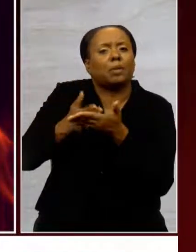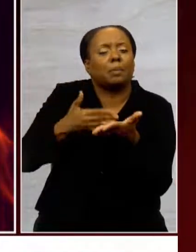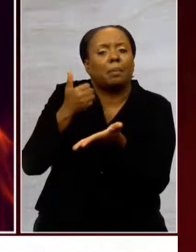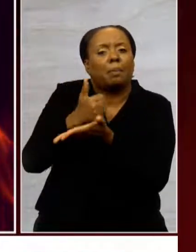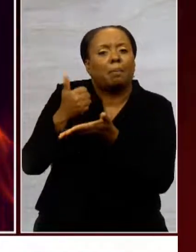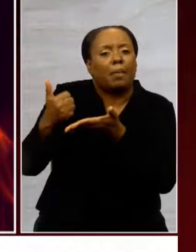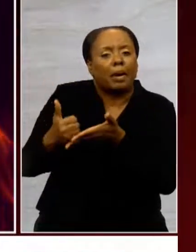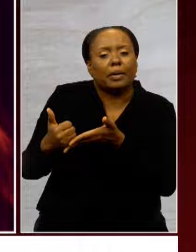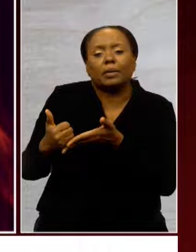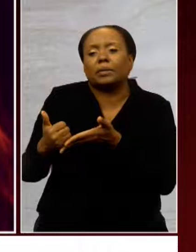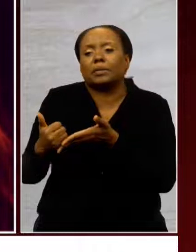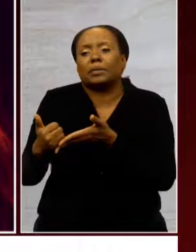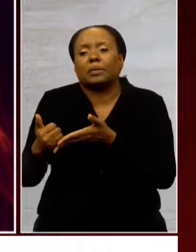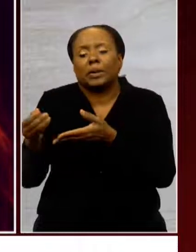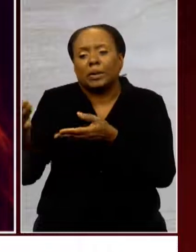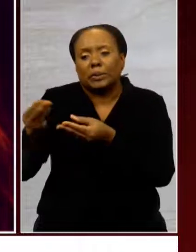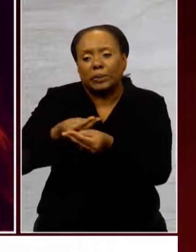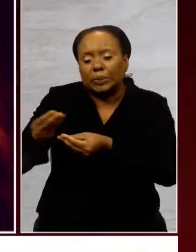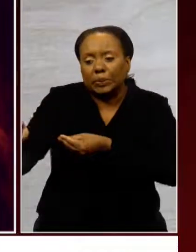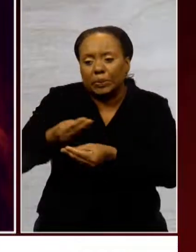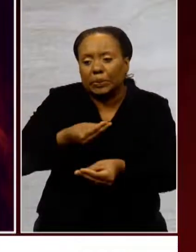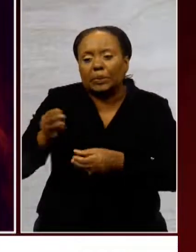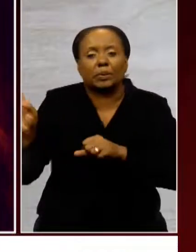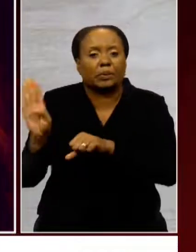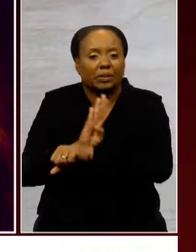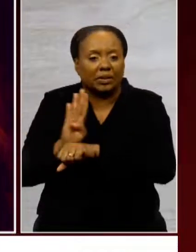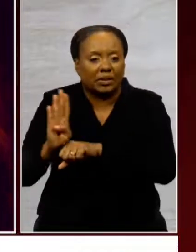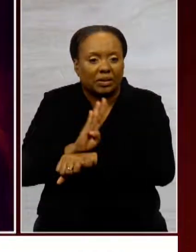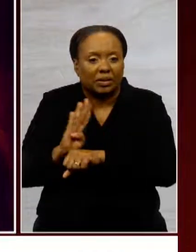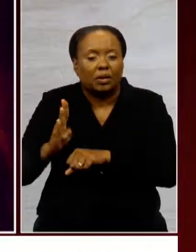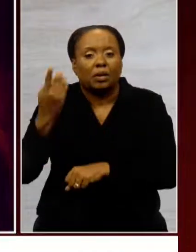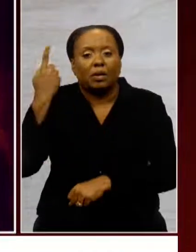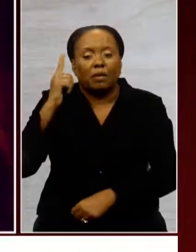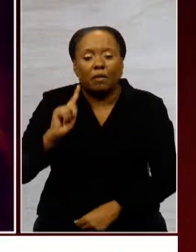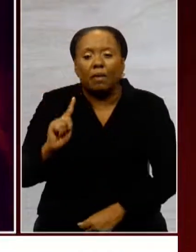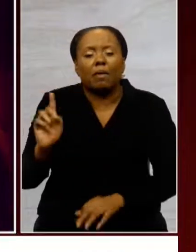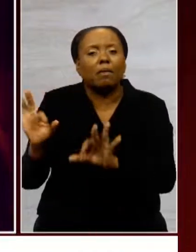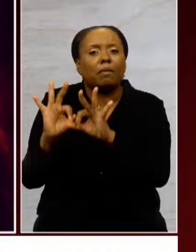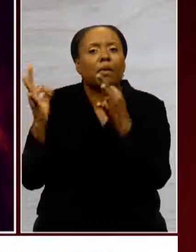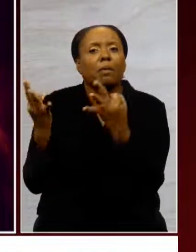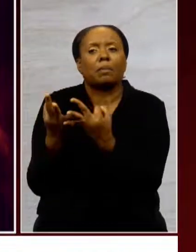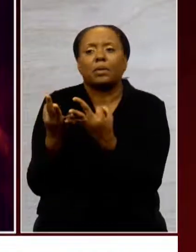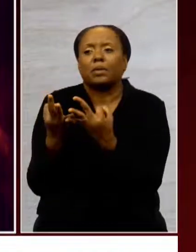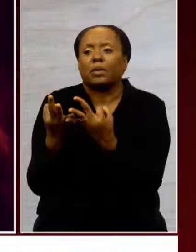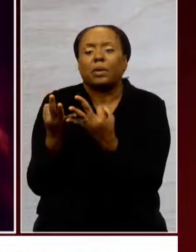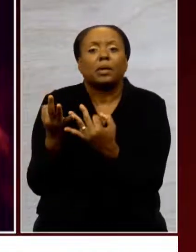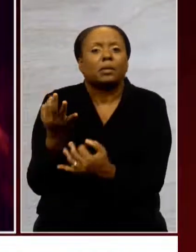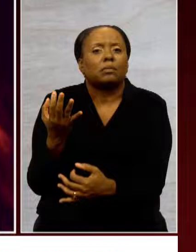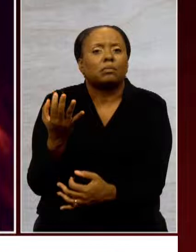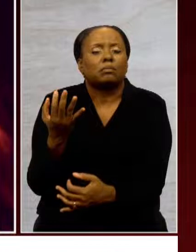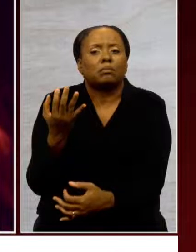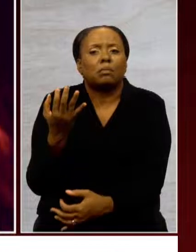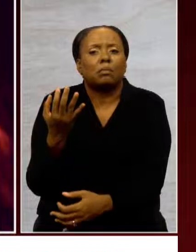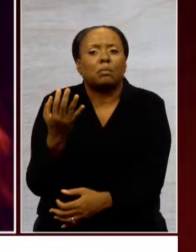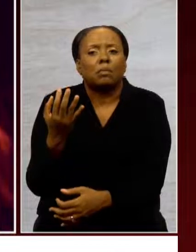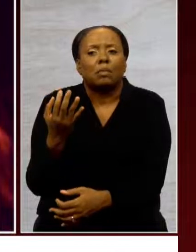transactions and getting banking transactions done for their relatives with disabilities where that